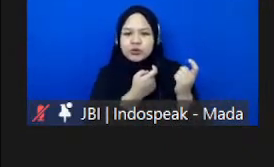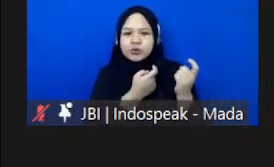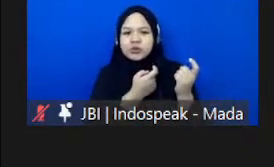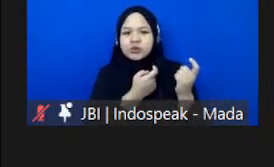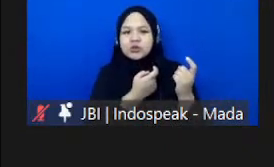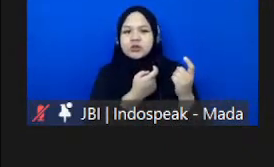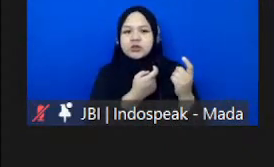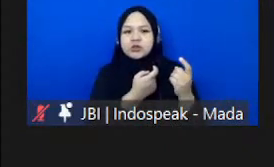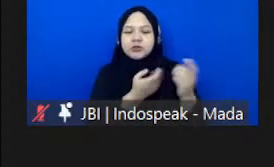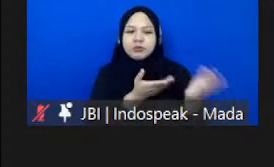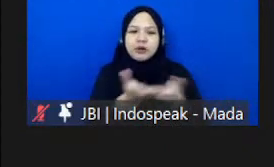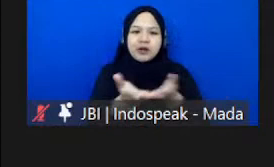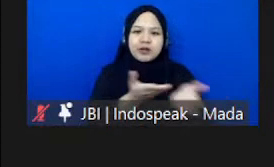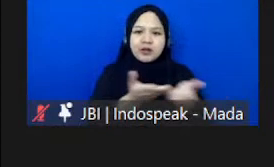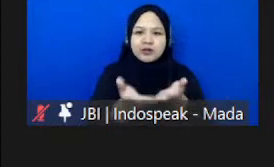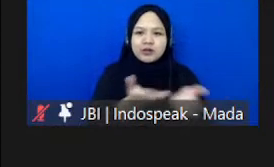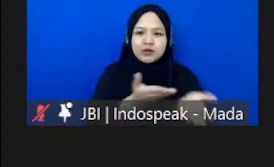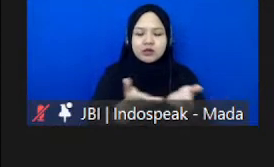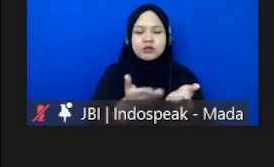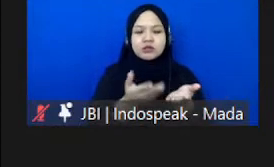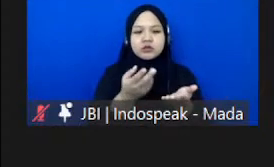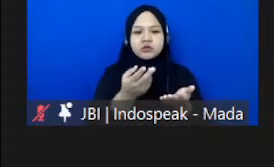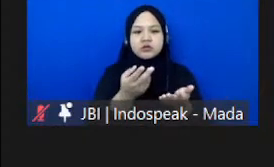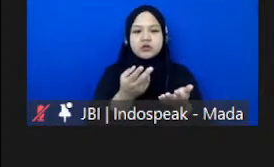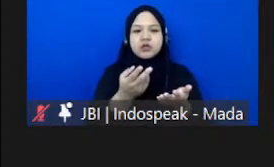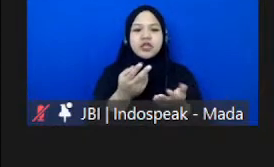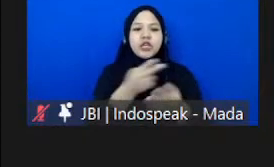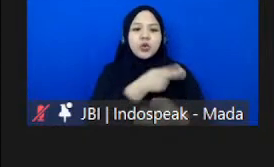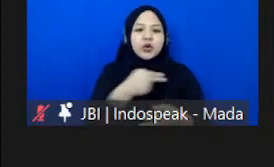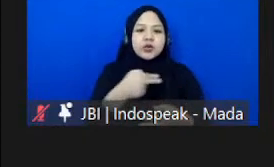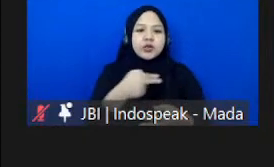enhance Indonesia's health security